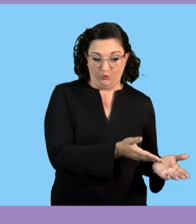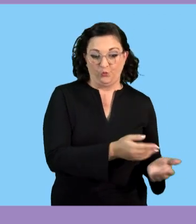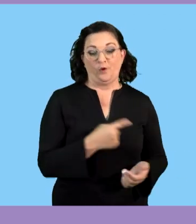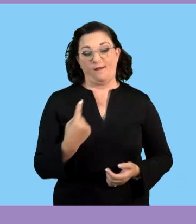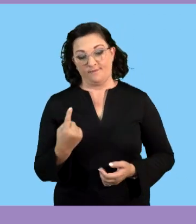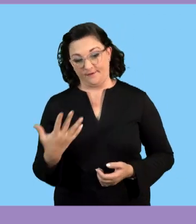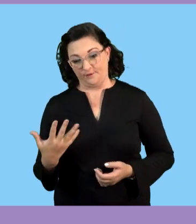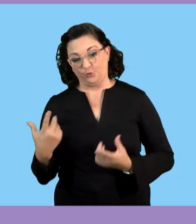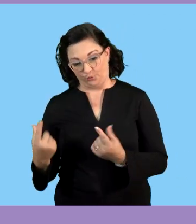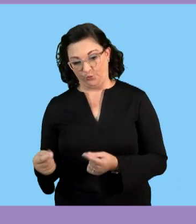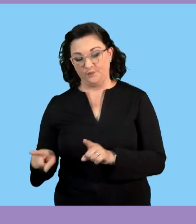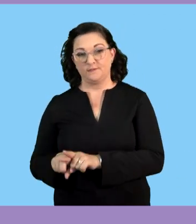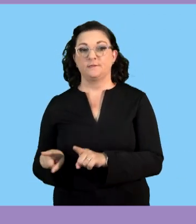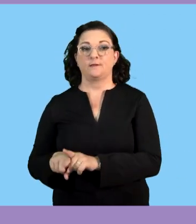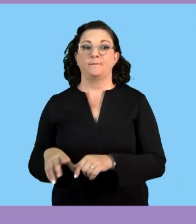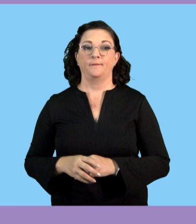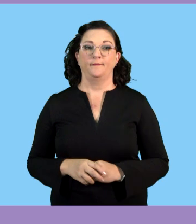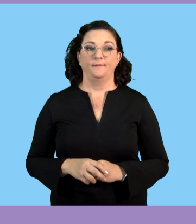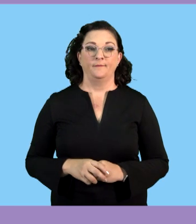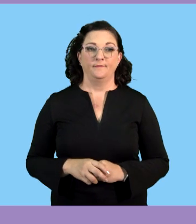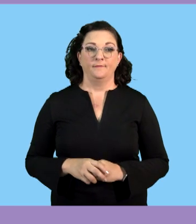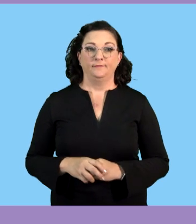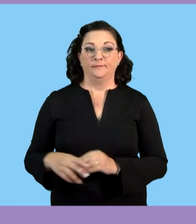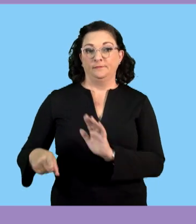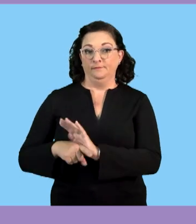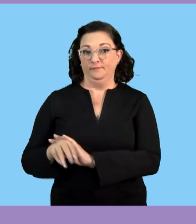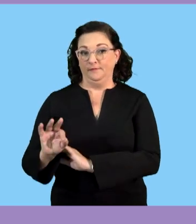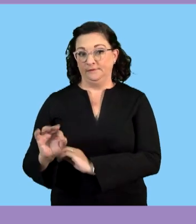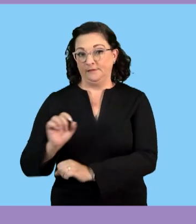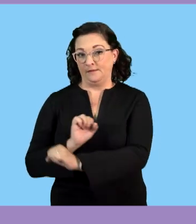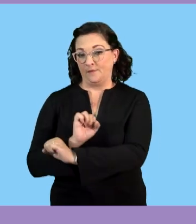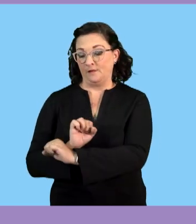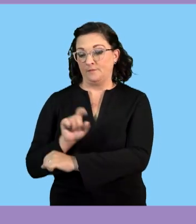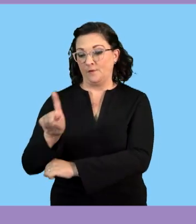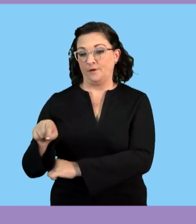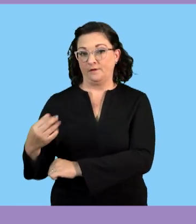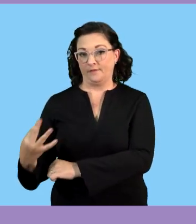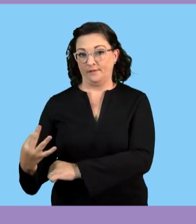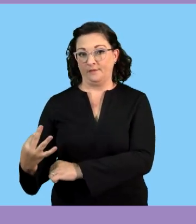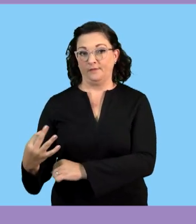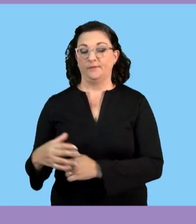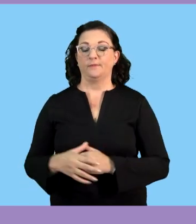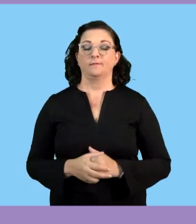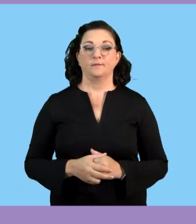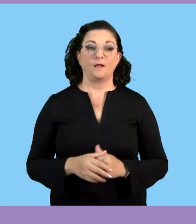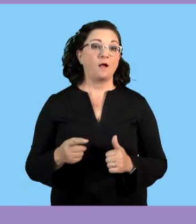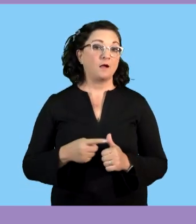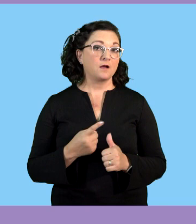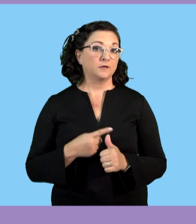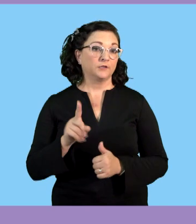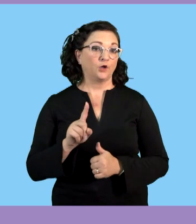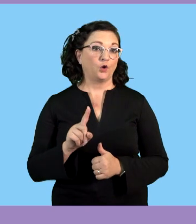I must go do on the other side as well of the equation. Then 3x multiplied by